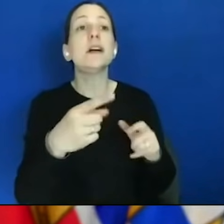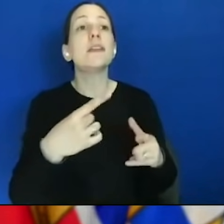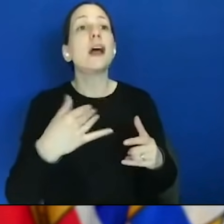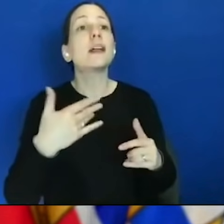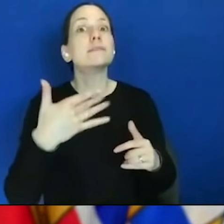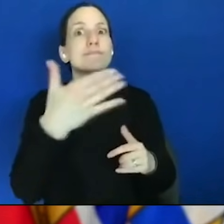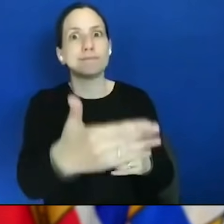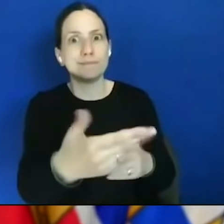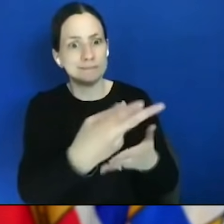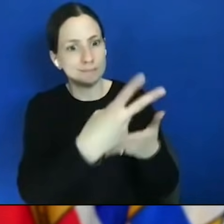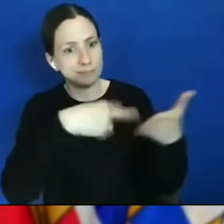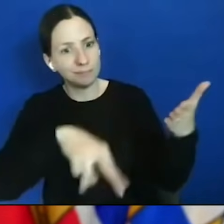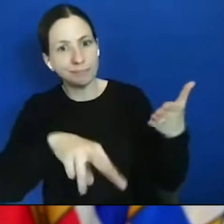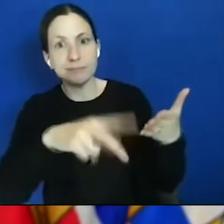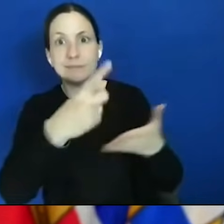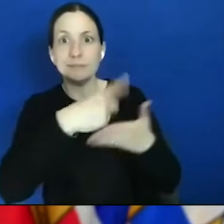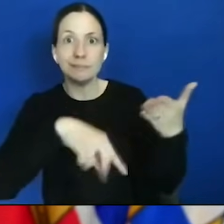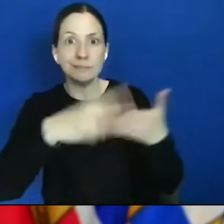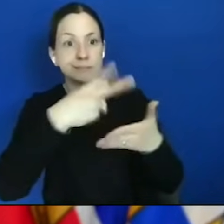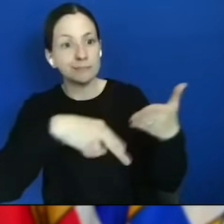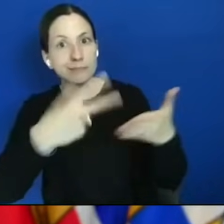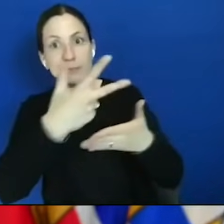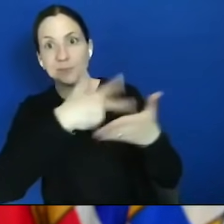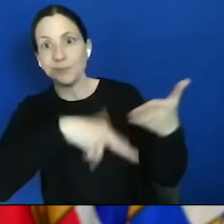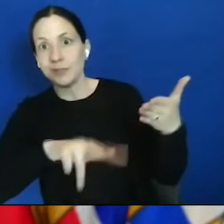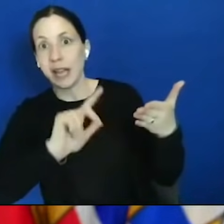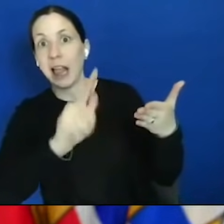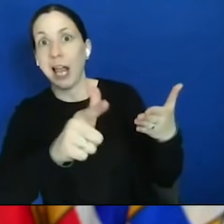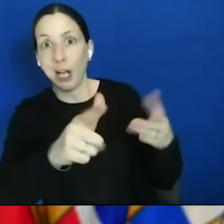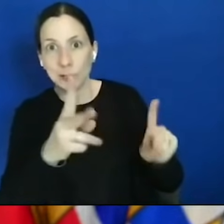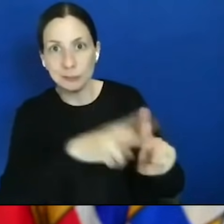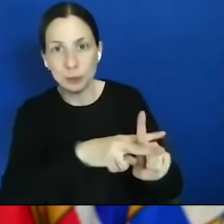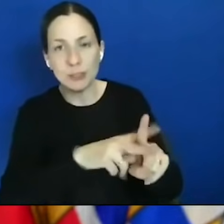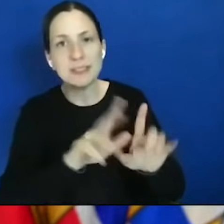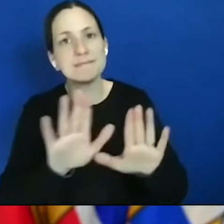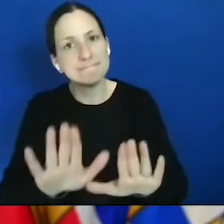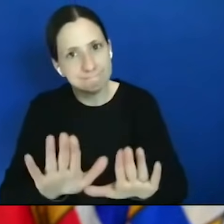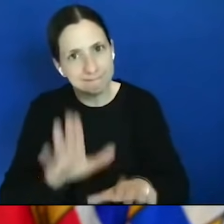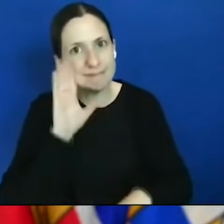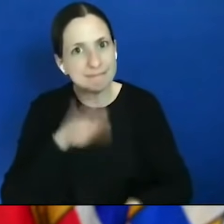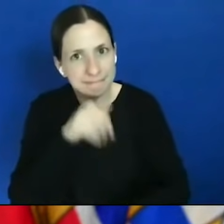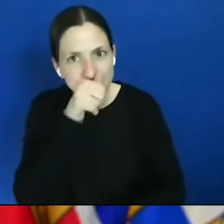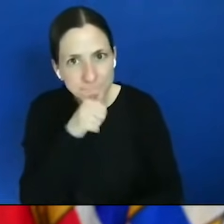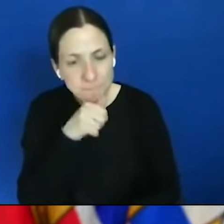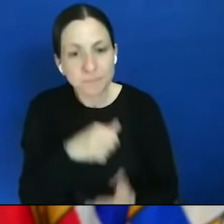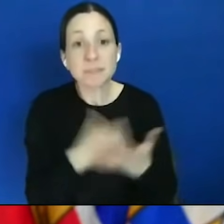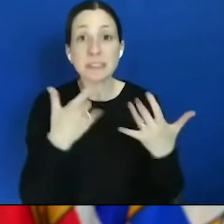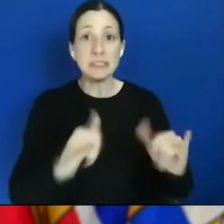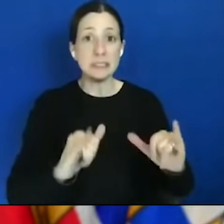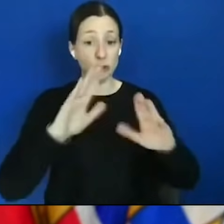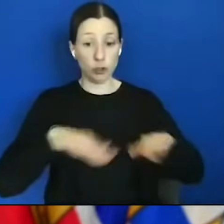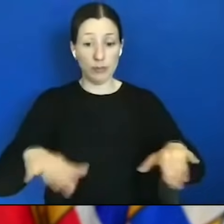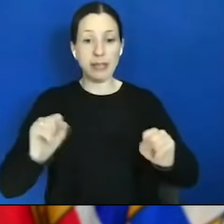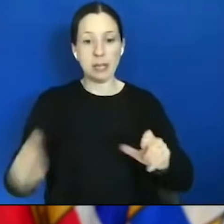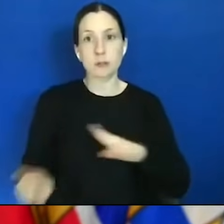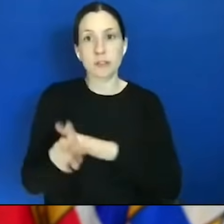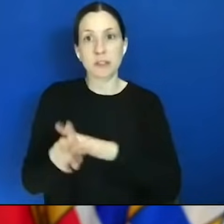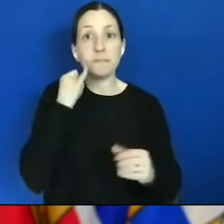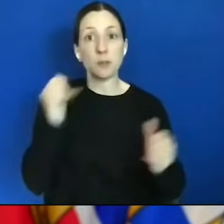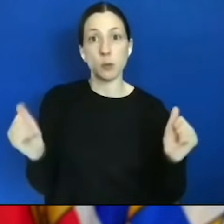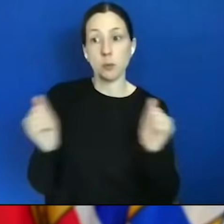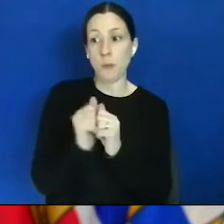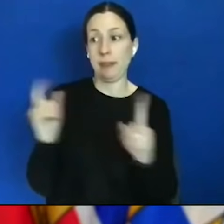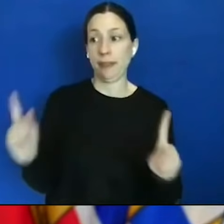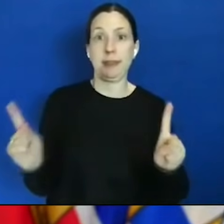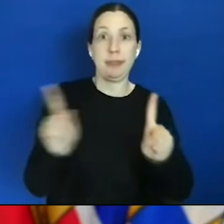your appointment. Clinics have been accepting youth drop-ins, as we know, when children come in with their parents or a trusted adult. But we recommend that you